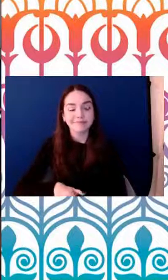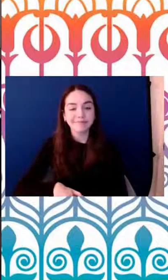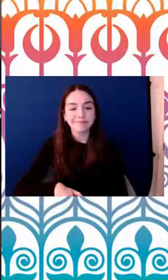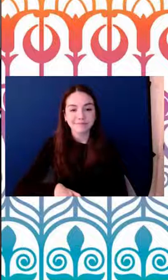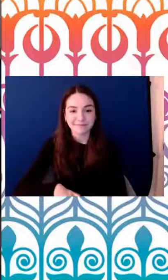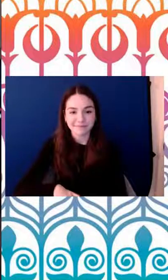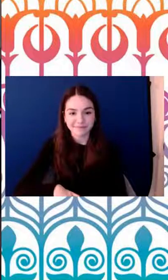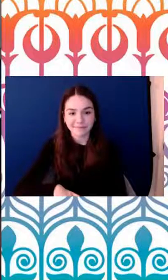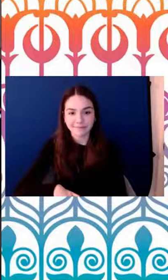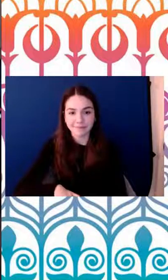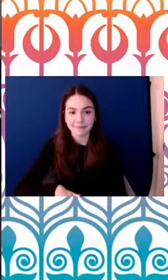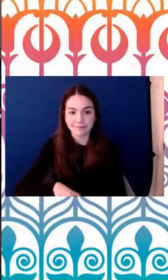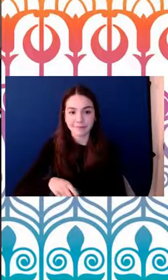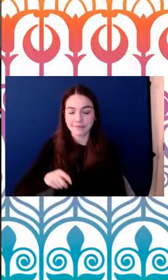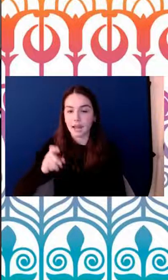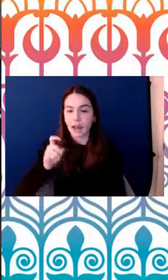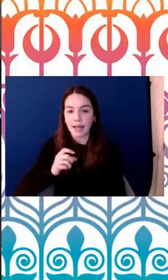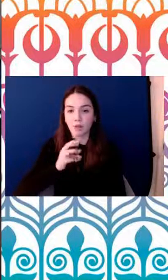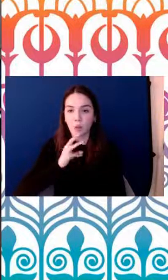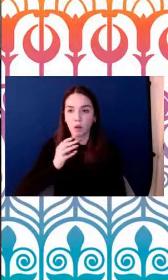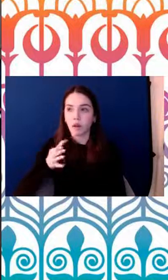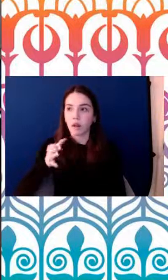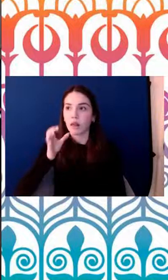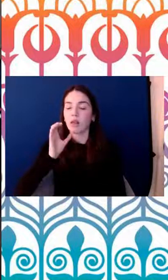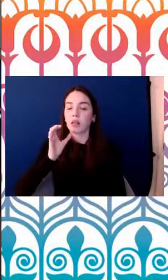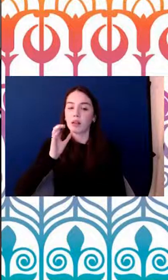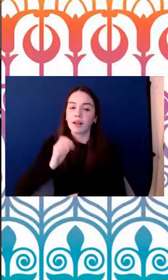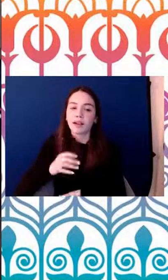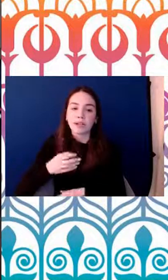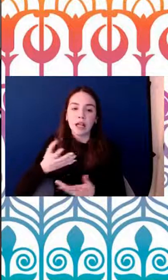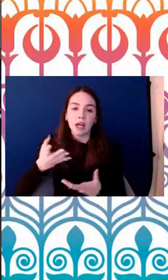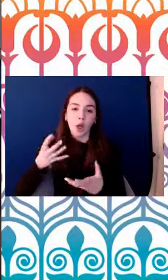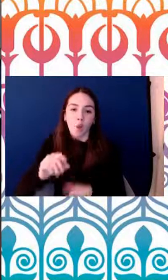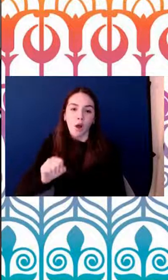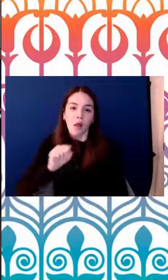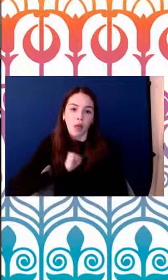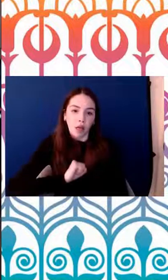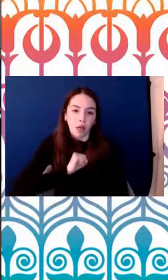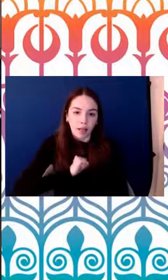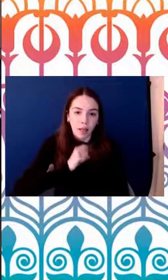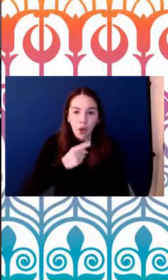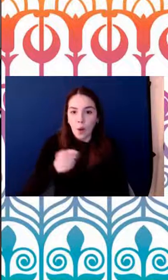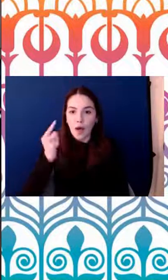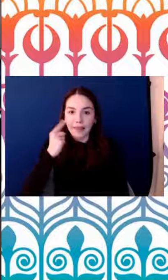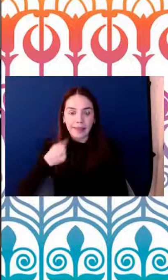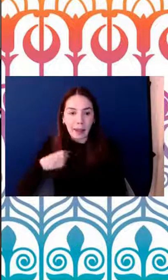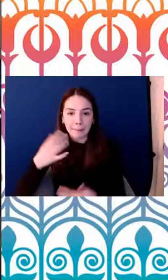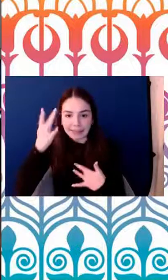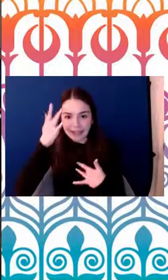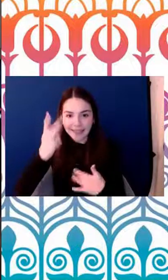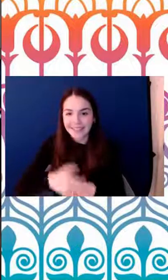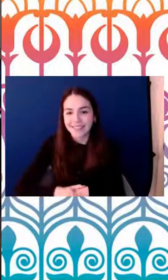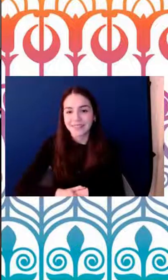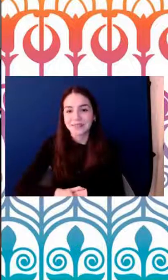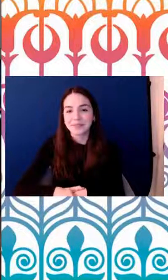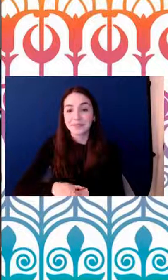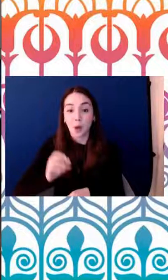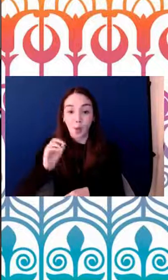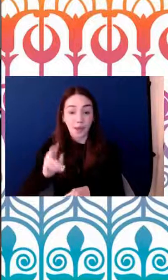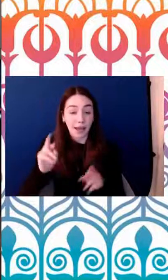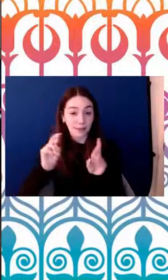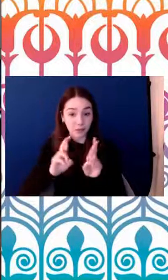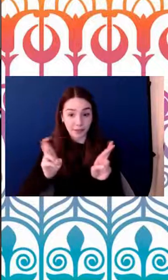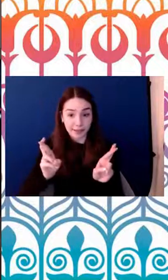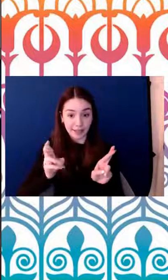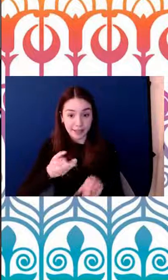Had to do that because if I start coughing, then everyone will think I'm sick and I just am parched. Okay, so are you guys ready?